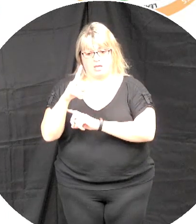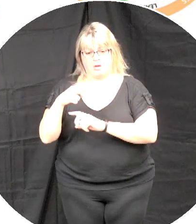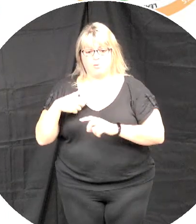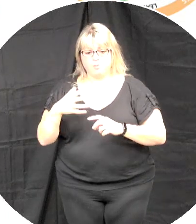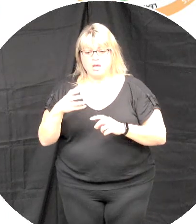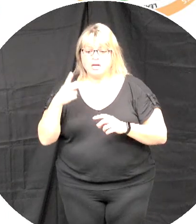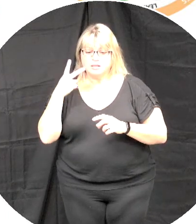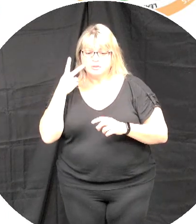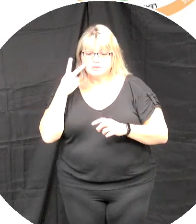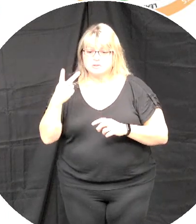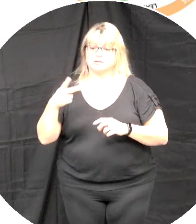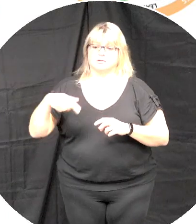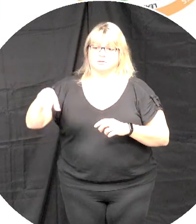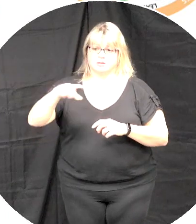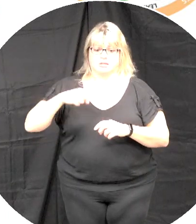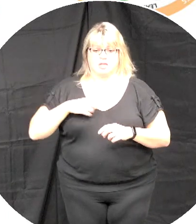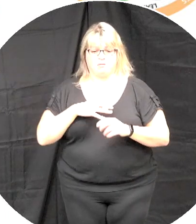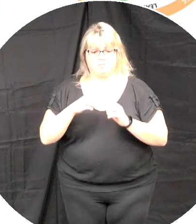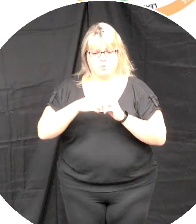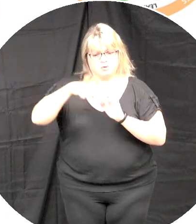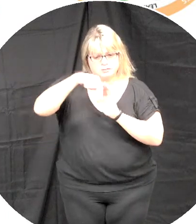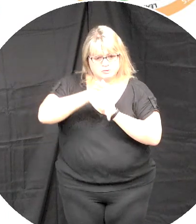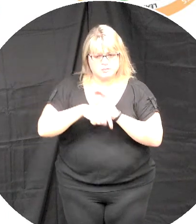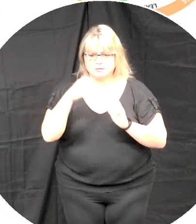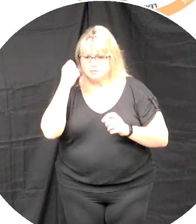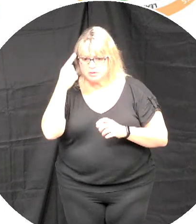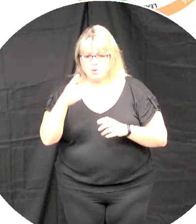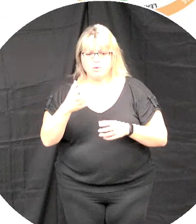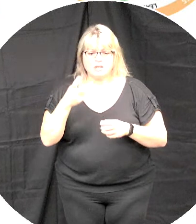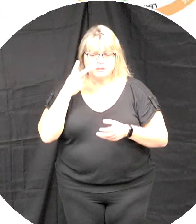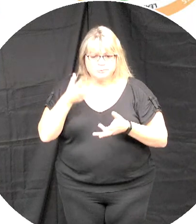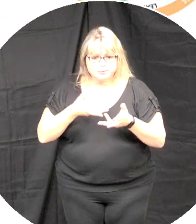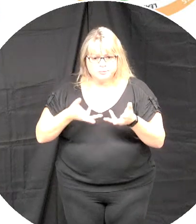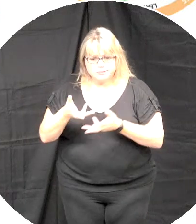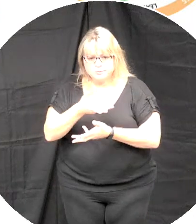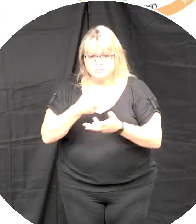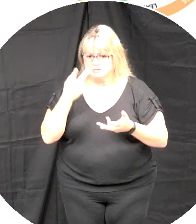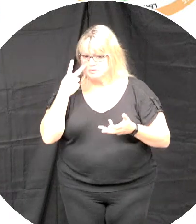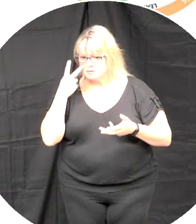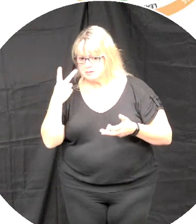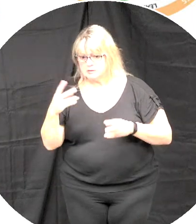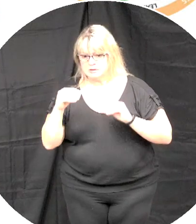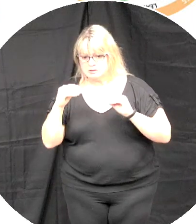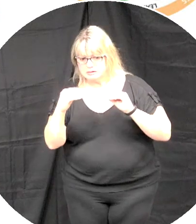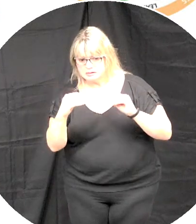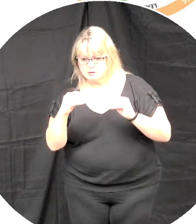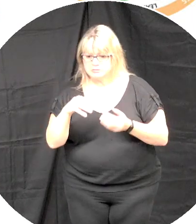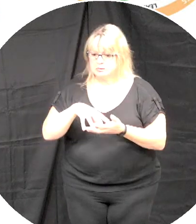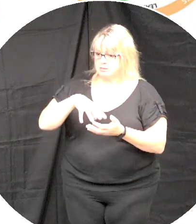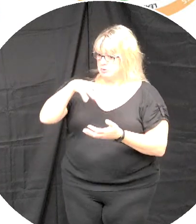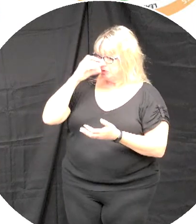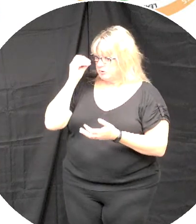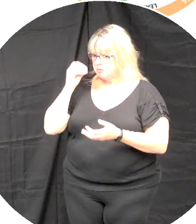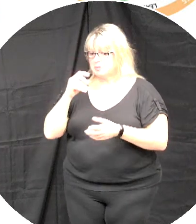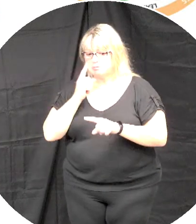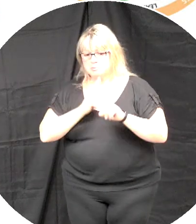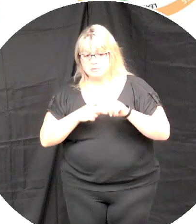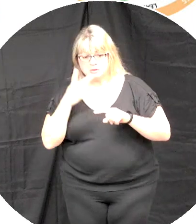deeper understanding of the model, its implementation, and interplay with responsive teaching and learning policy and deep